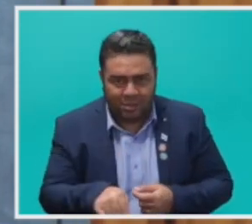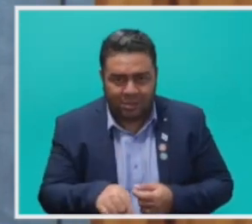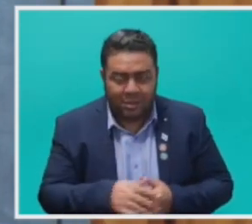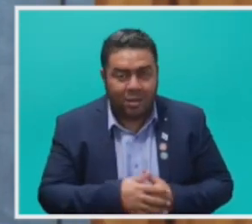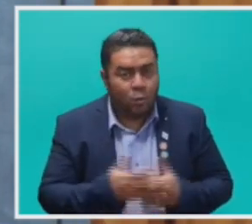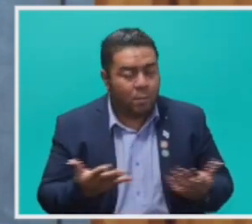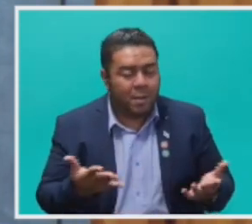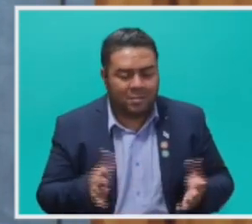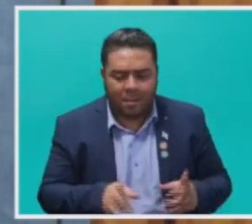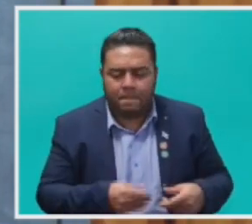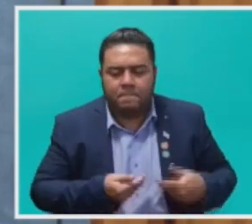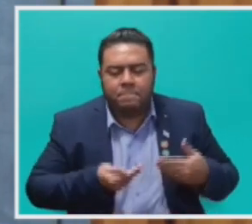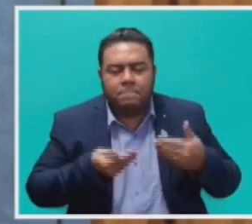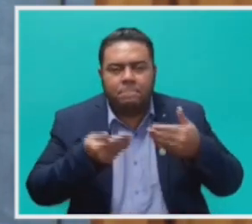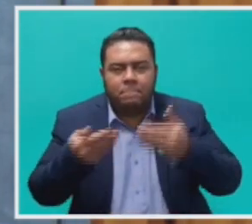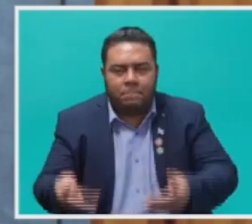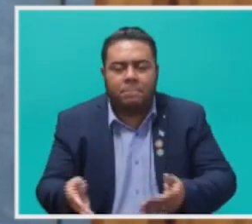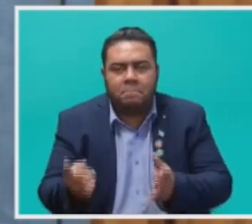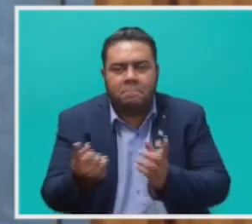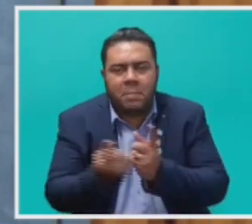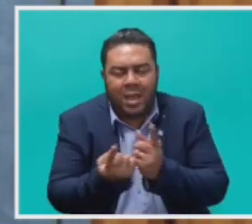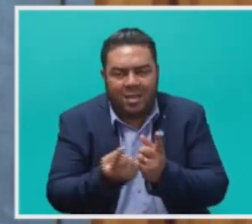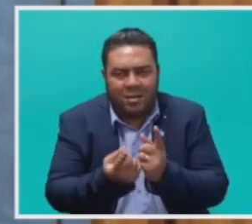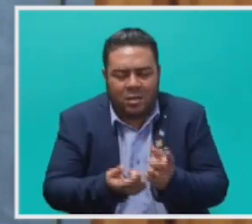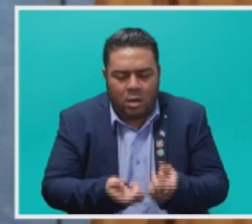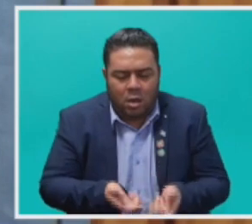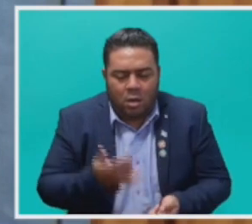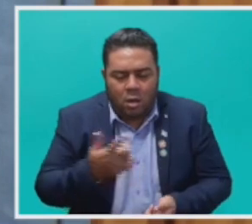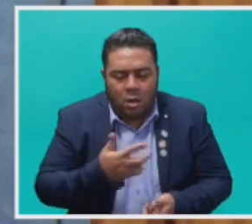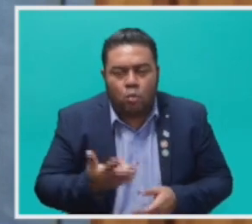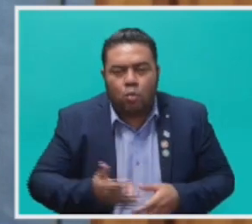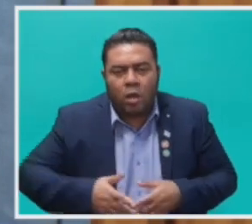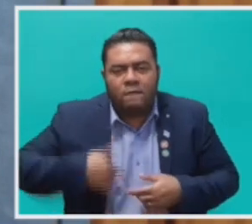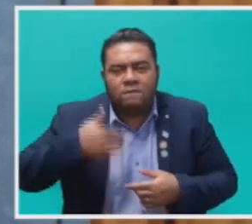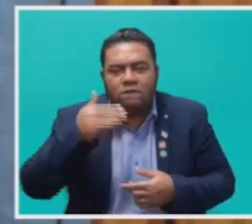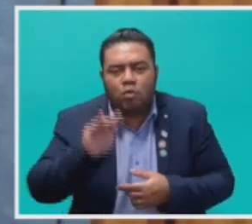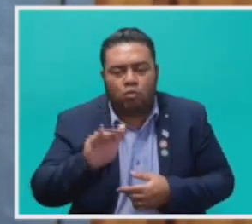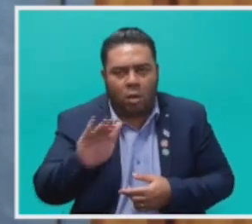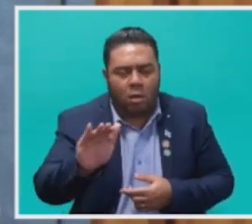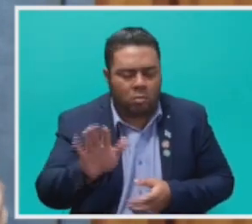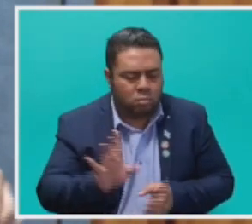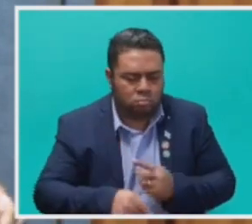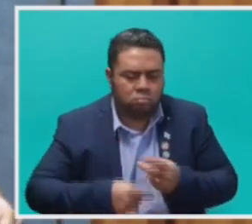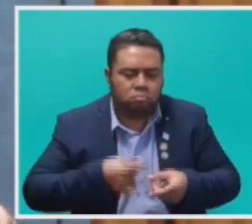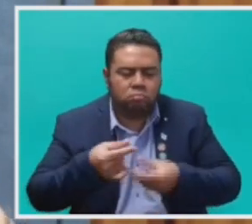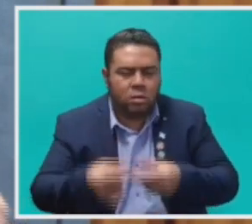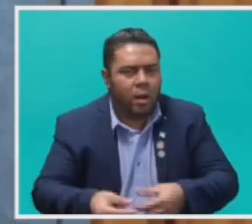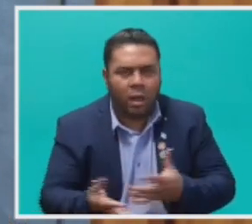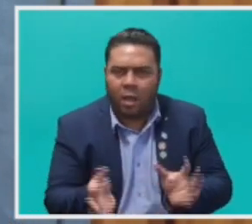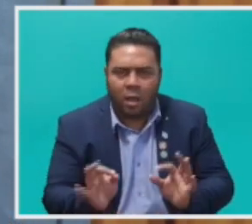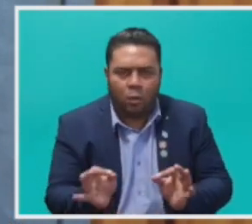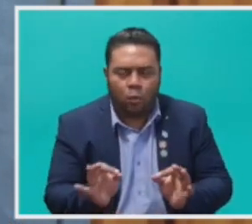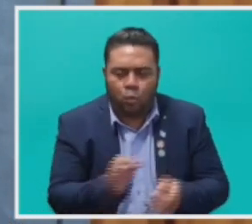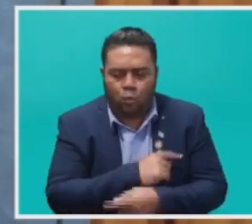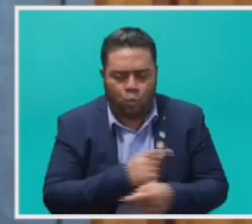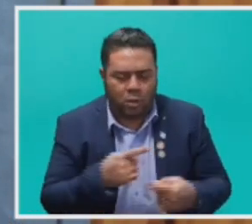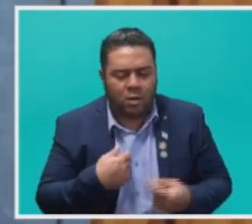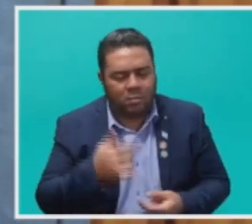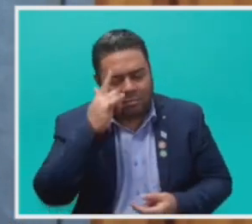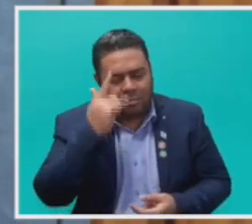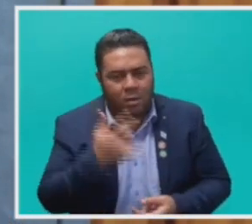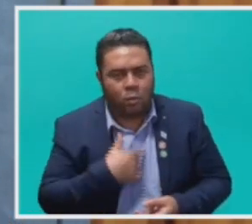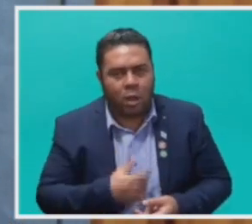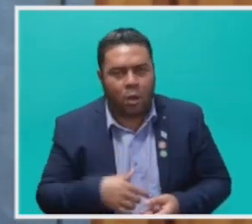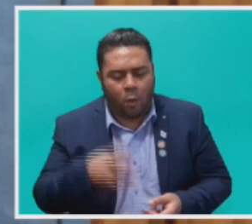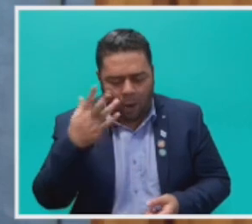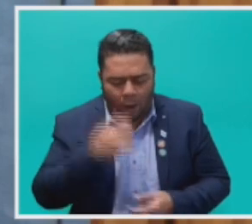cannot pass the pain and resentment of present generation to those of the future. We cannot burden their innocence with